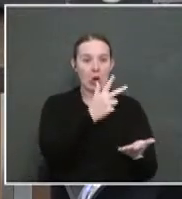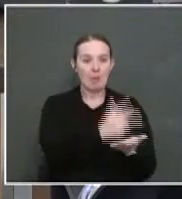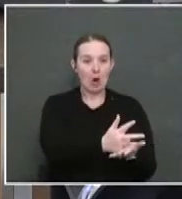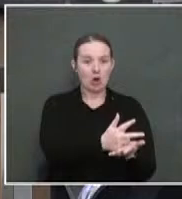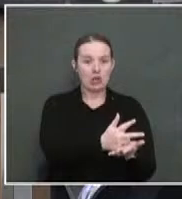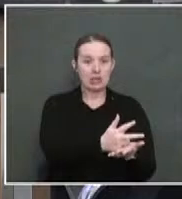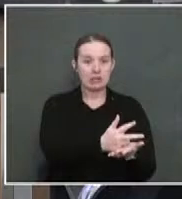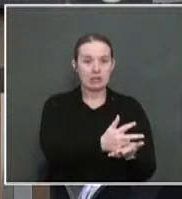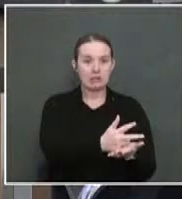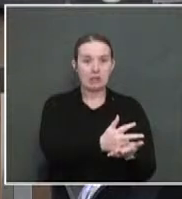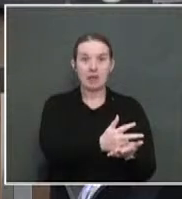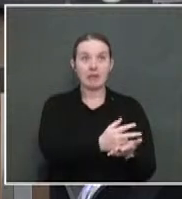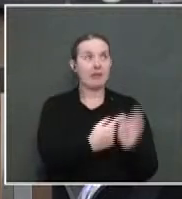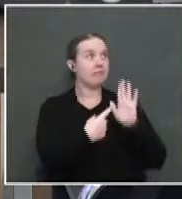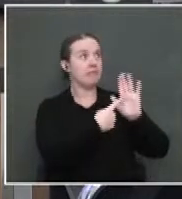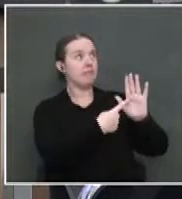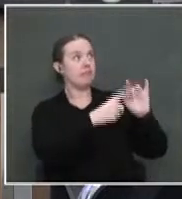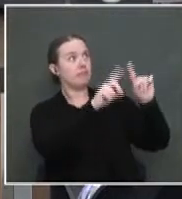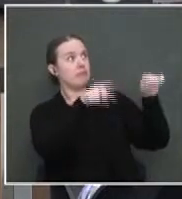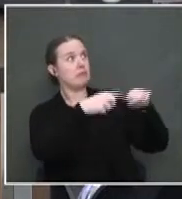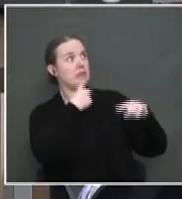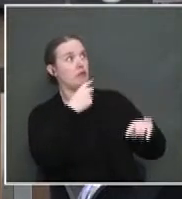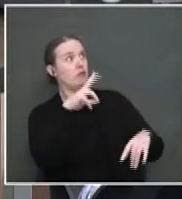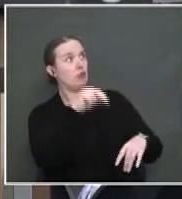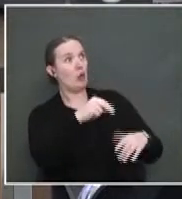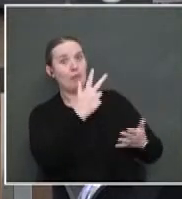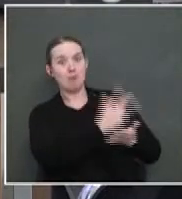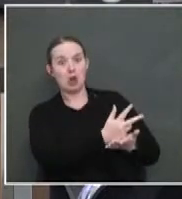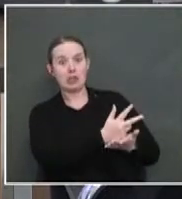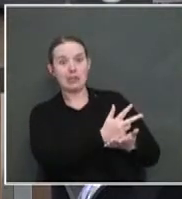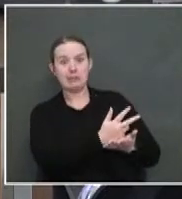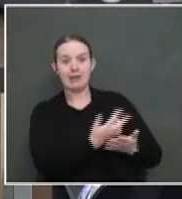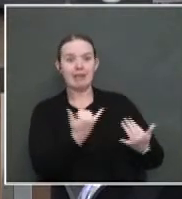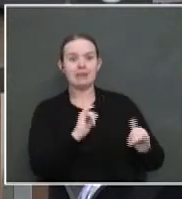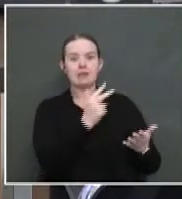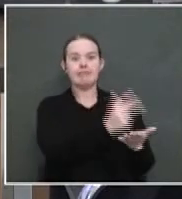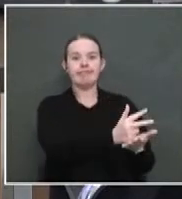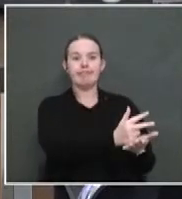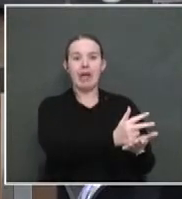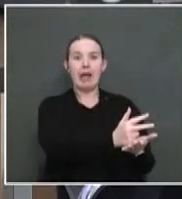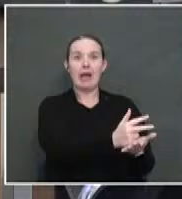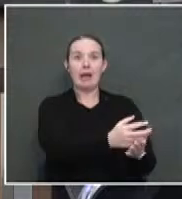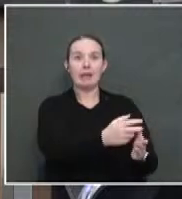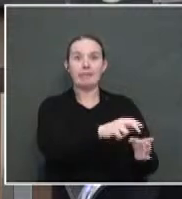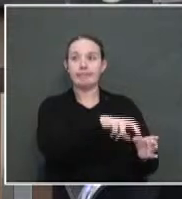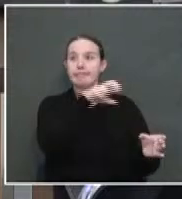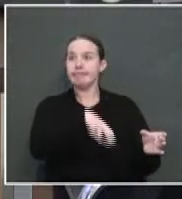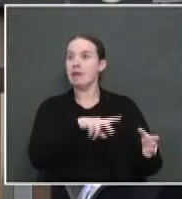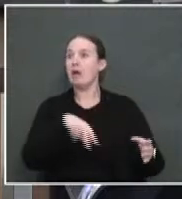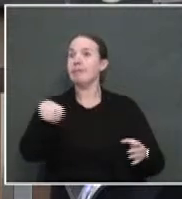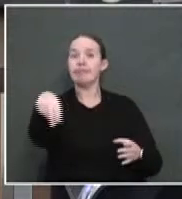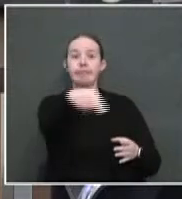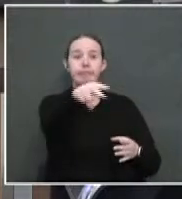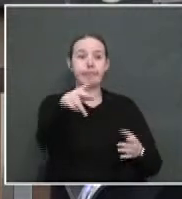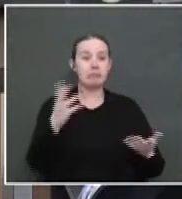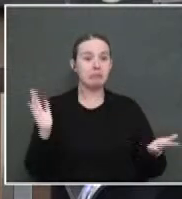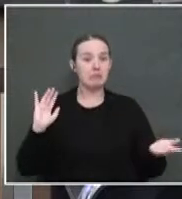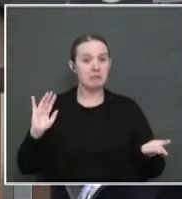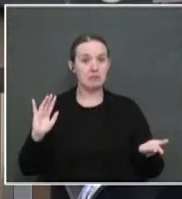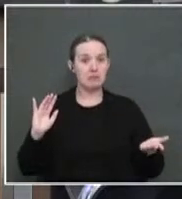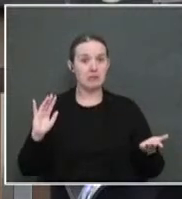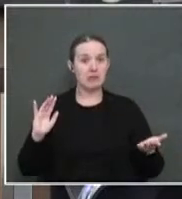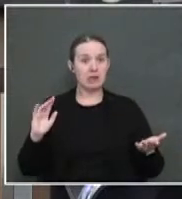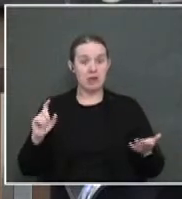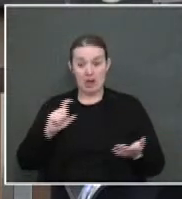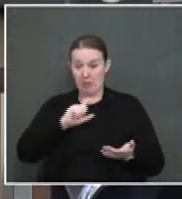parking in areas that are clearly signed no parking, and what we've been told is our